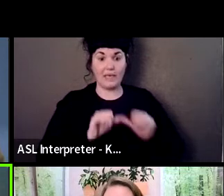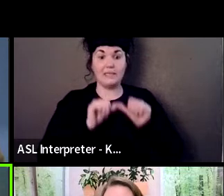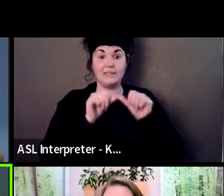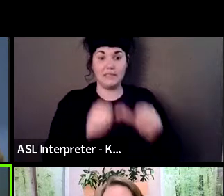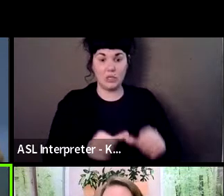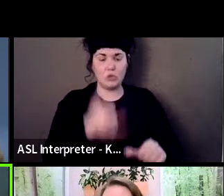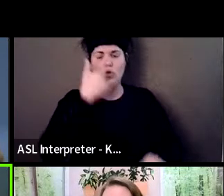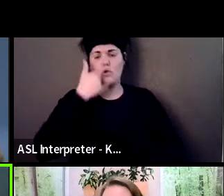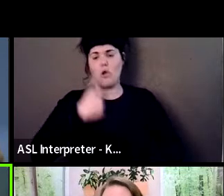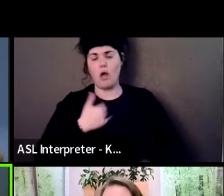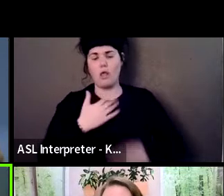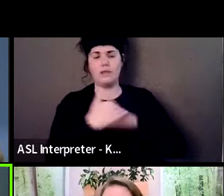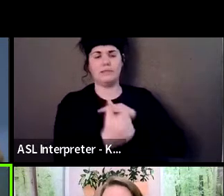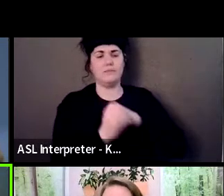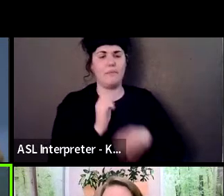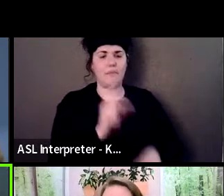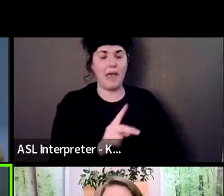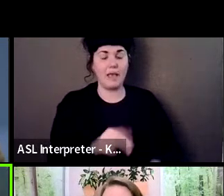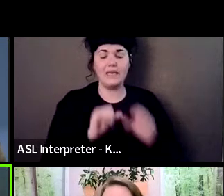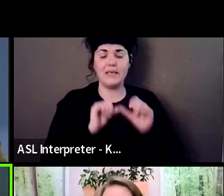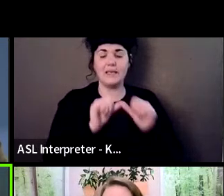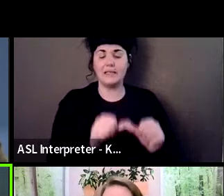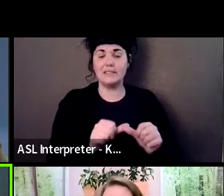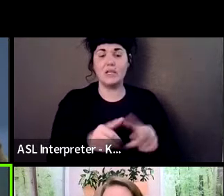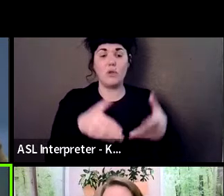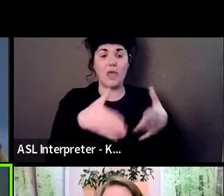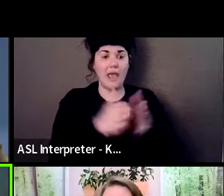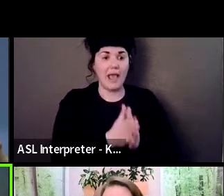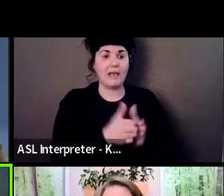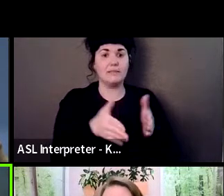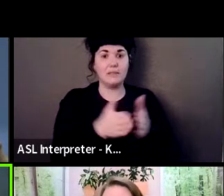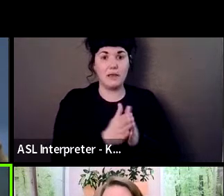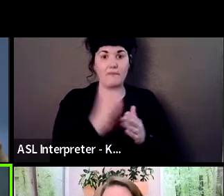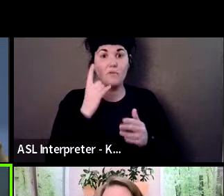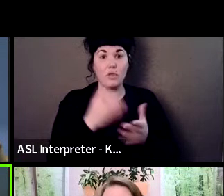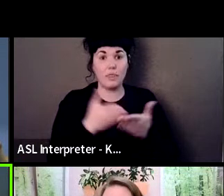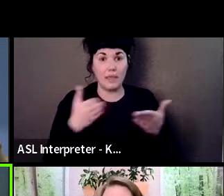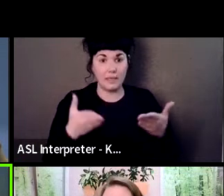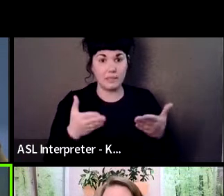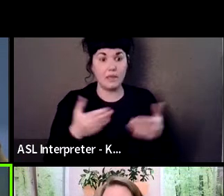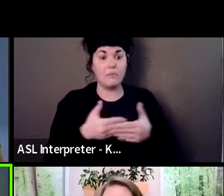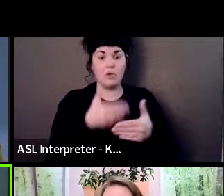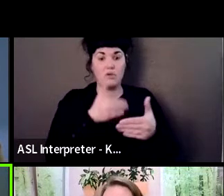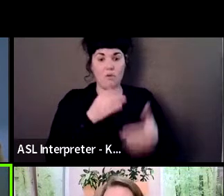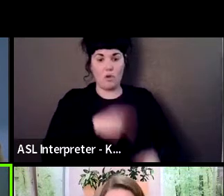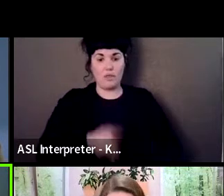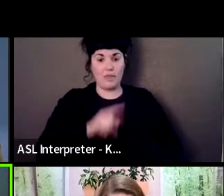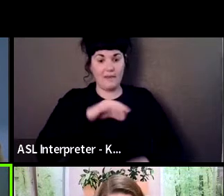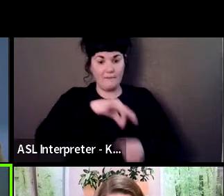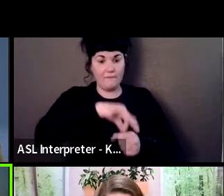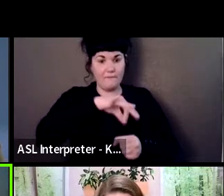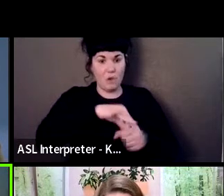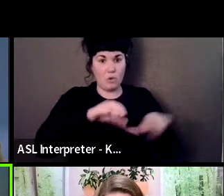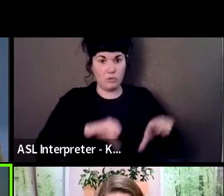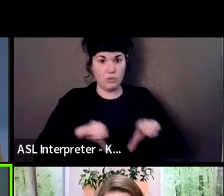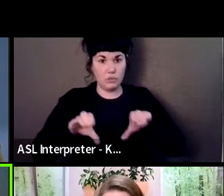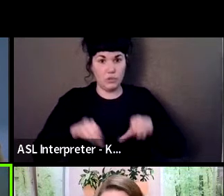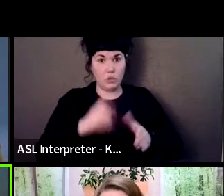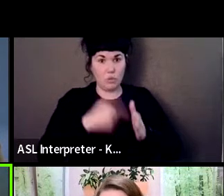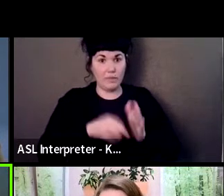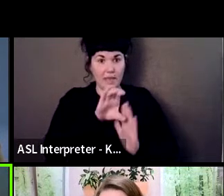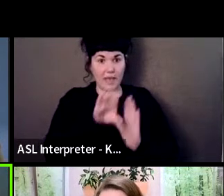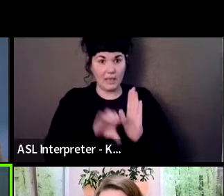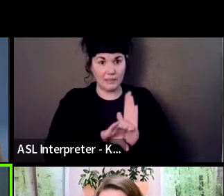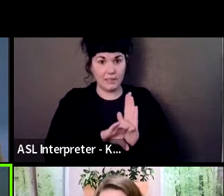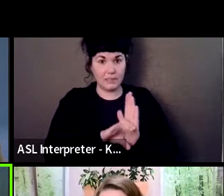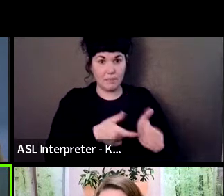to ask for things before they, in my opinion, vote to do what they're constitutionally mandated to do, which is fund